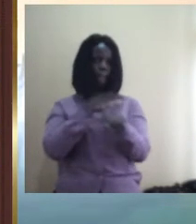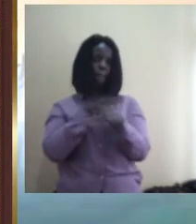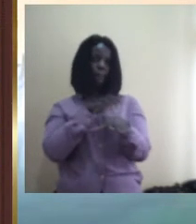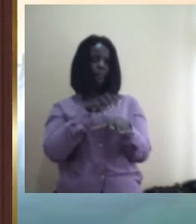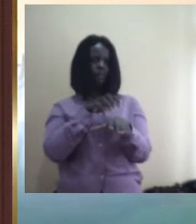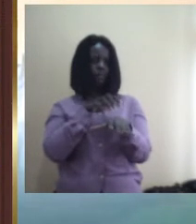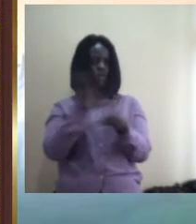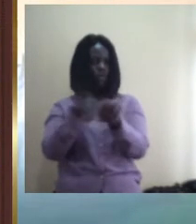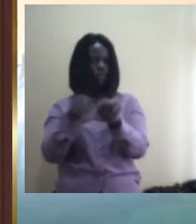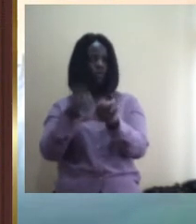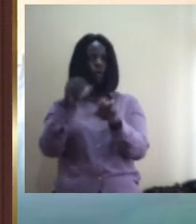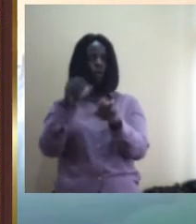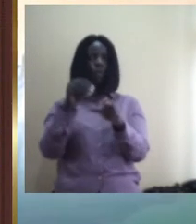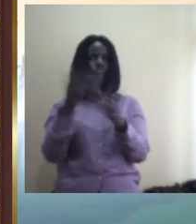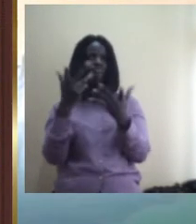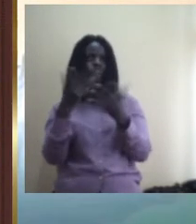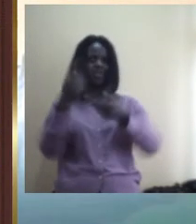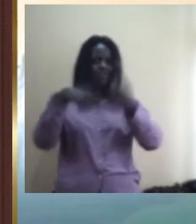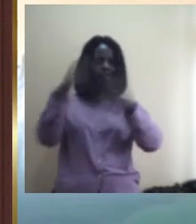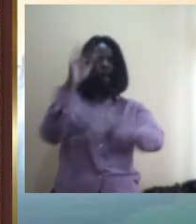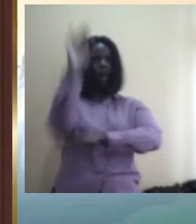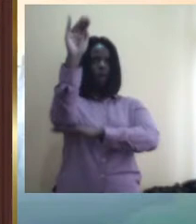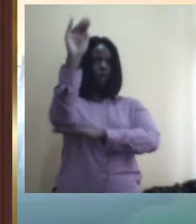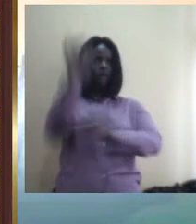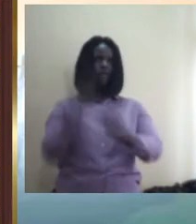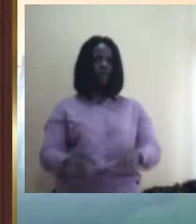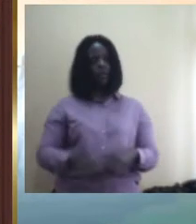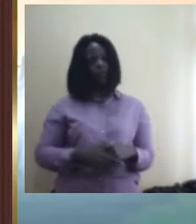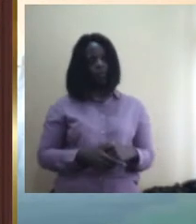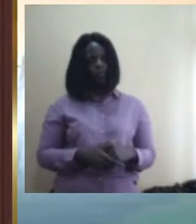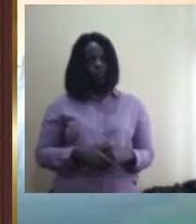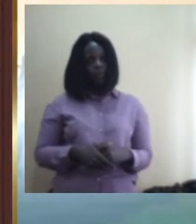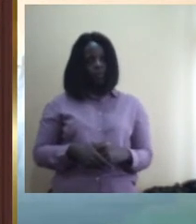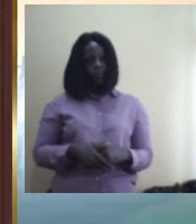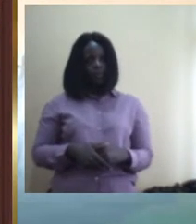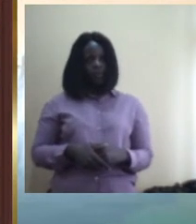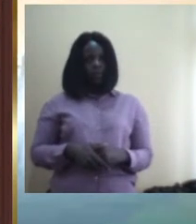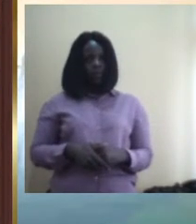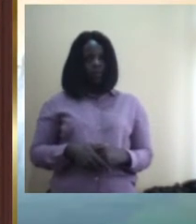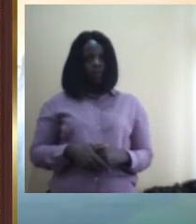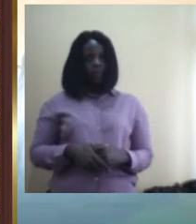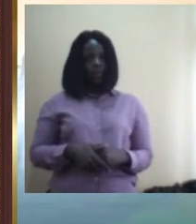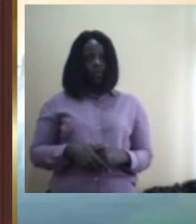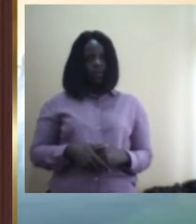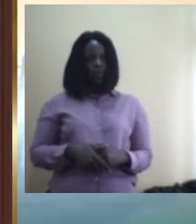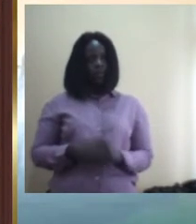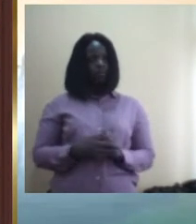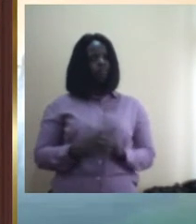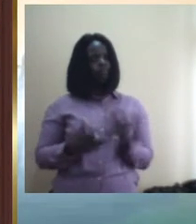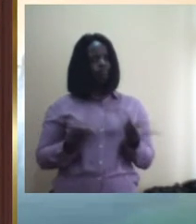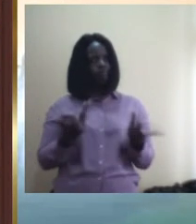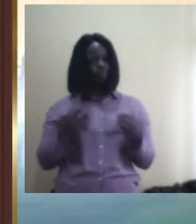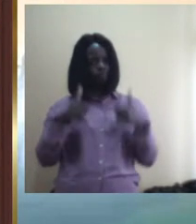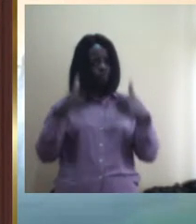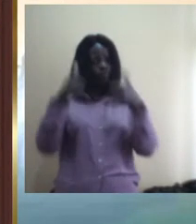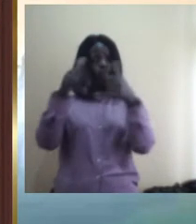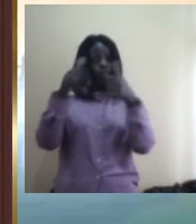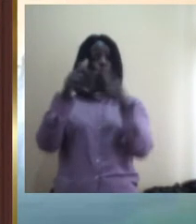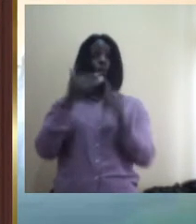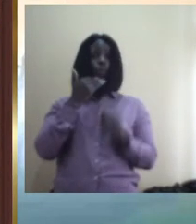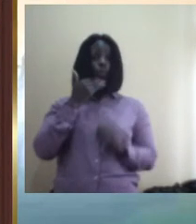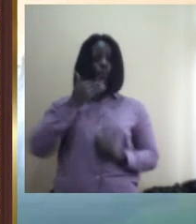venture into export market. It offers awards to female entrepreneurs who